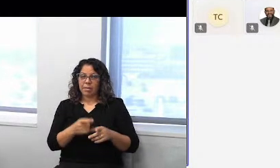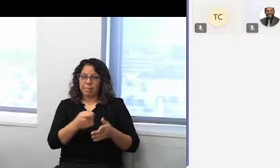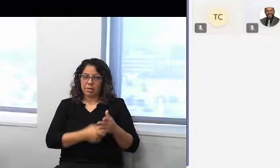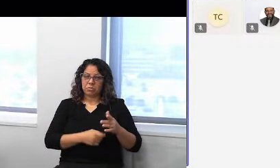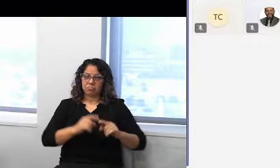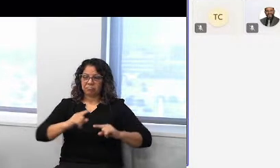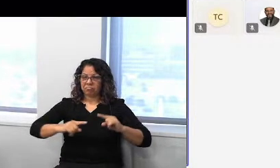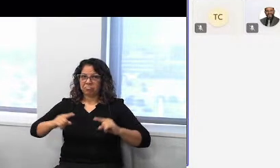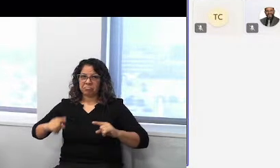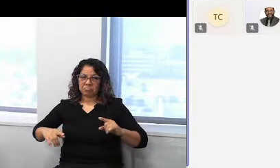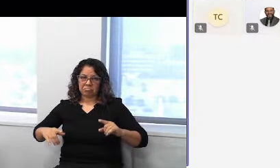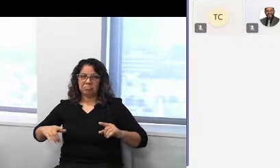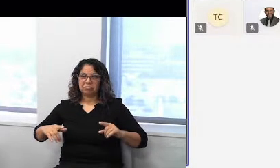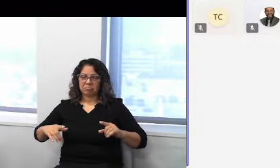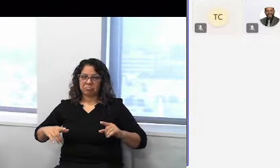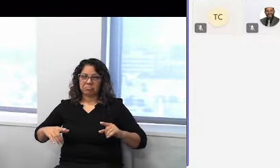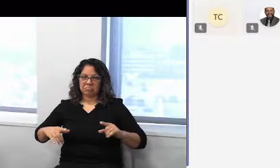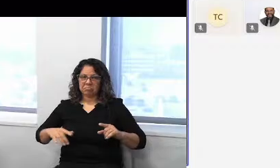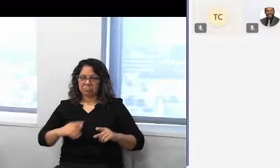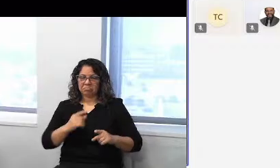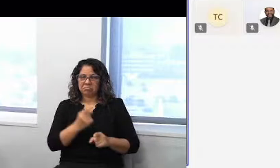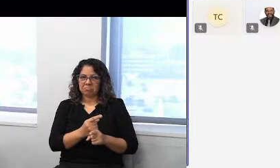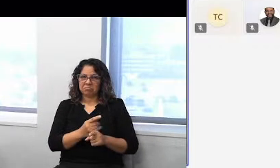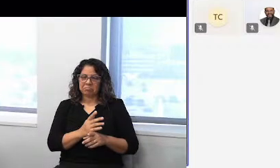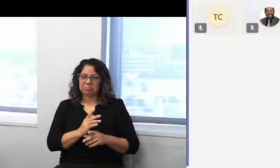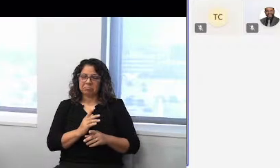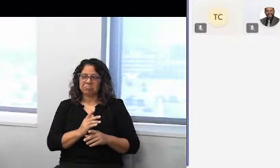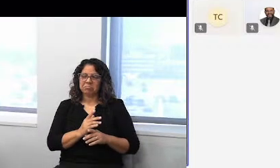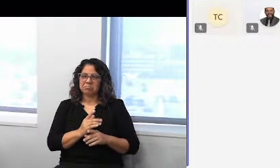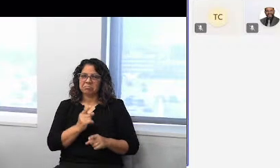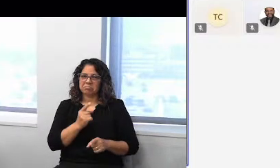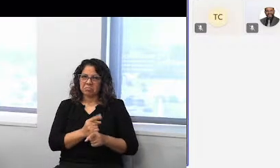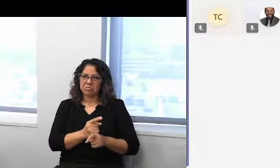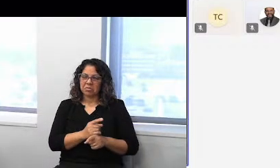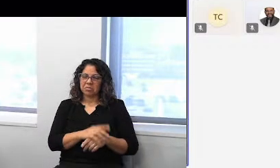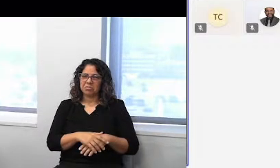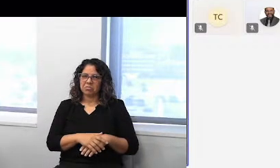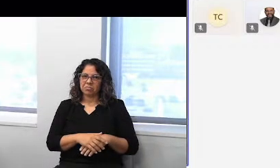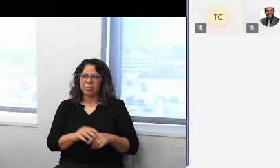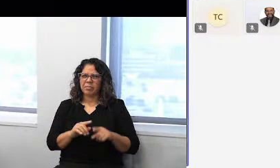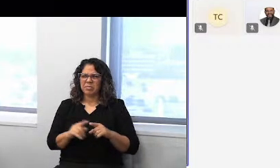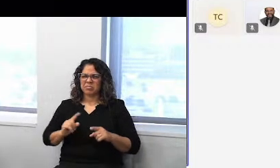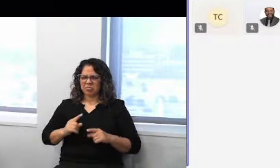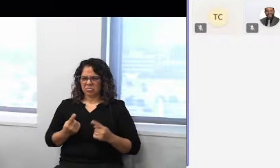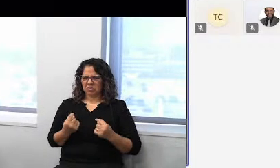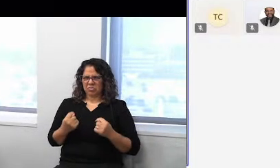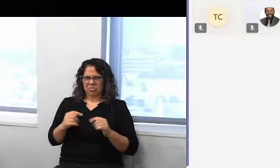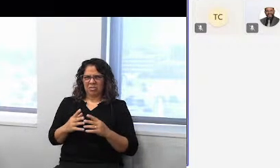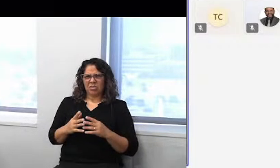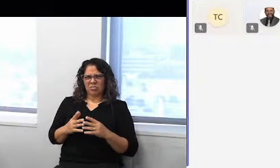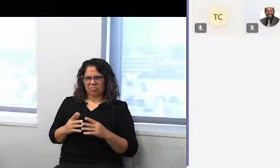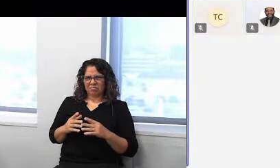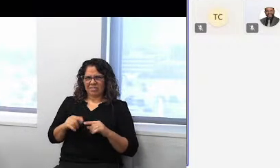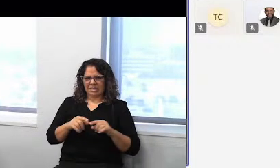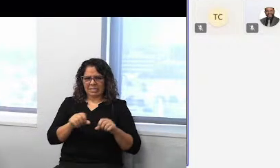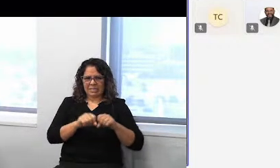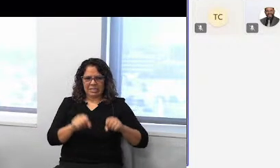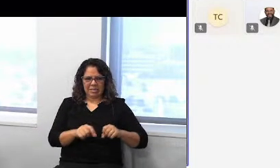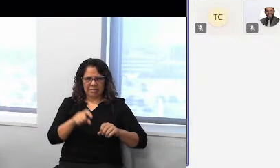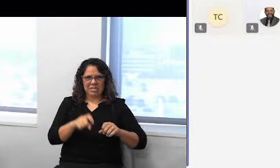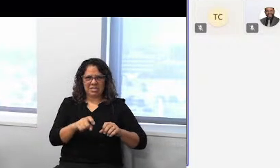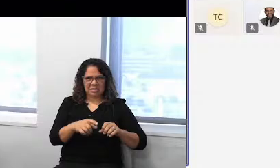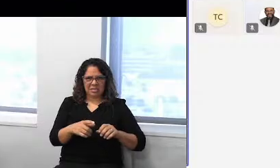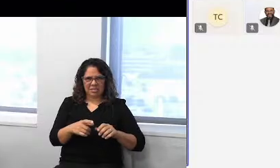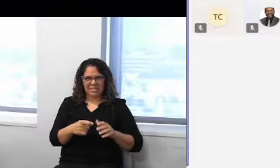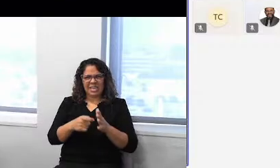you are correct in what you're saying, right? We're trying to meet the needs of the system, Mhm. with the specific requirements. Okay, so